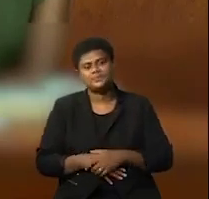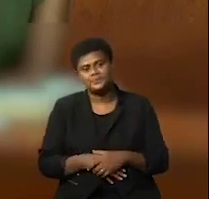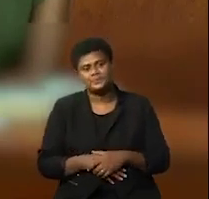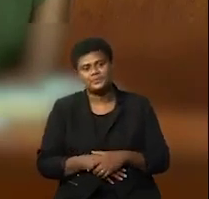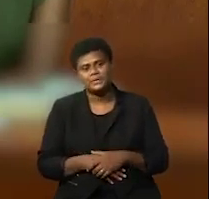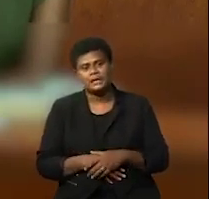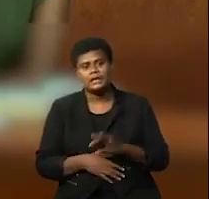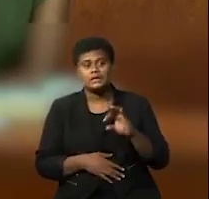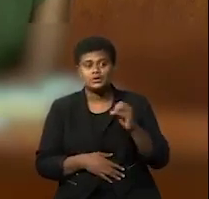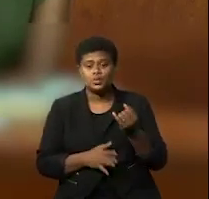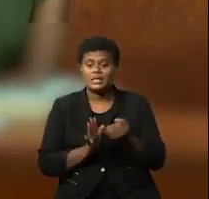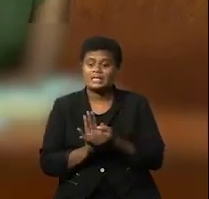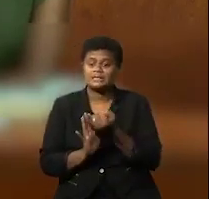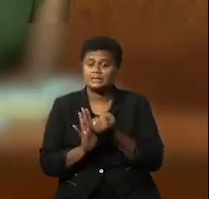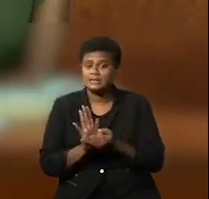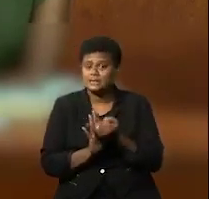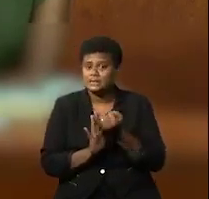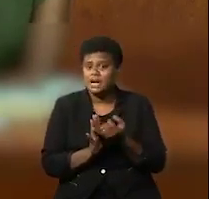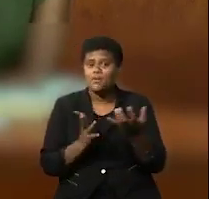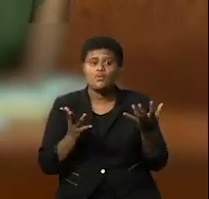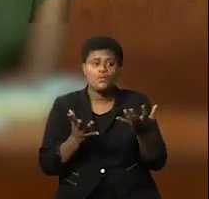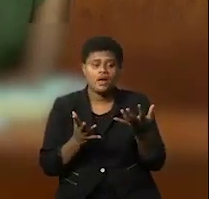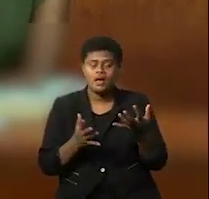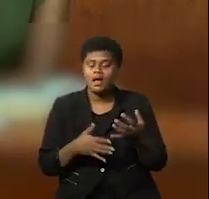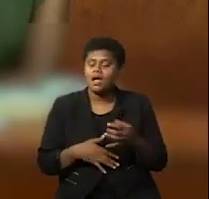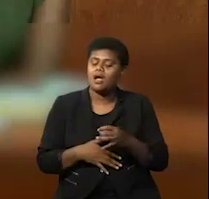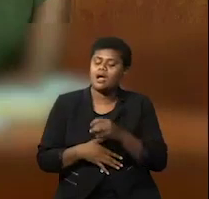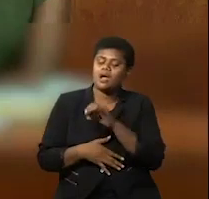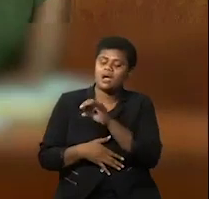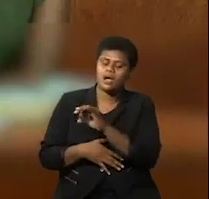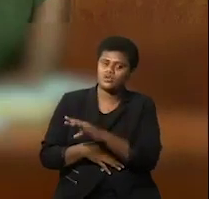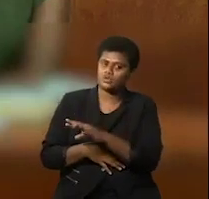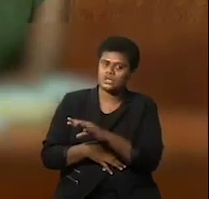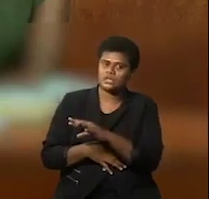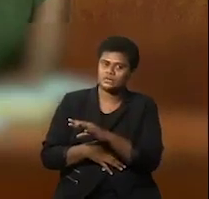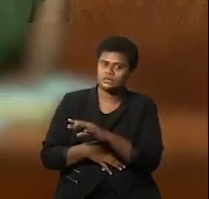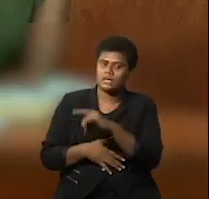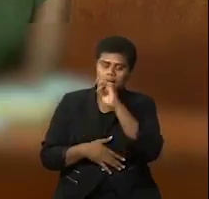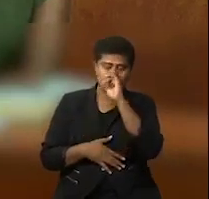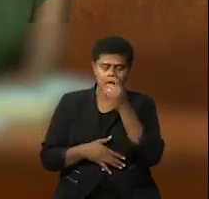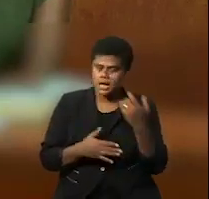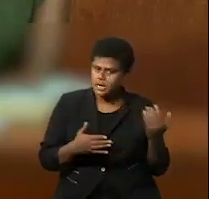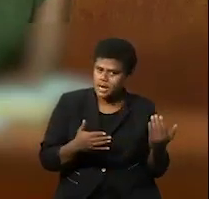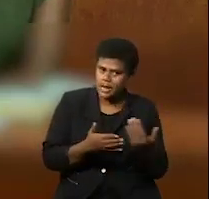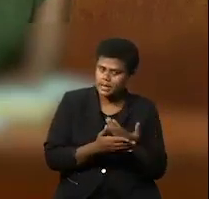the sanctuary. He is outside. He's not there to be present.